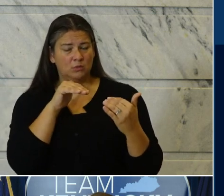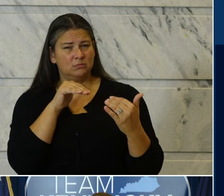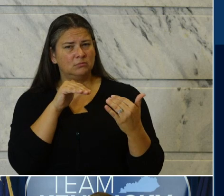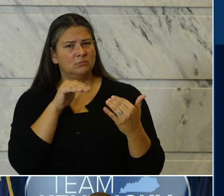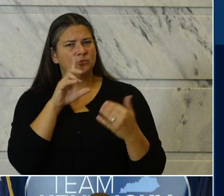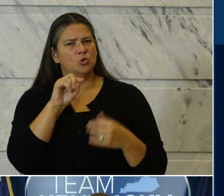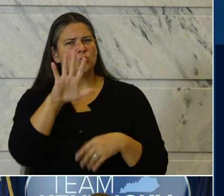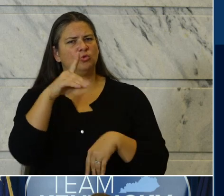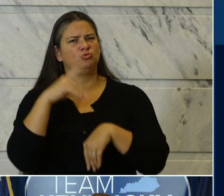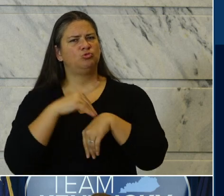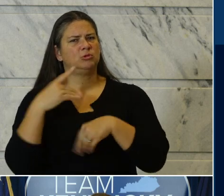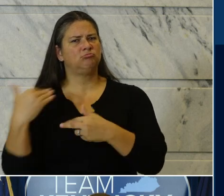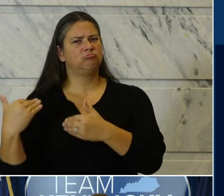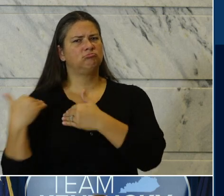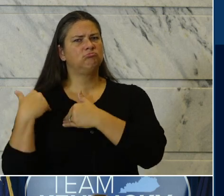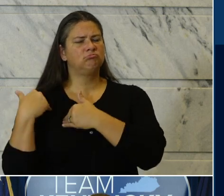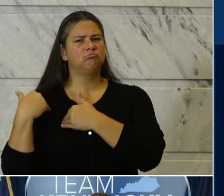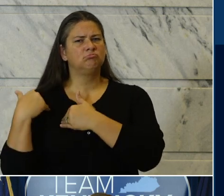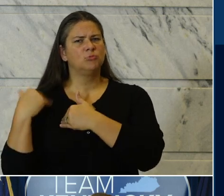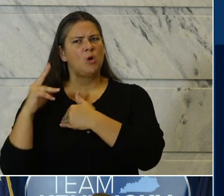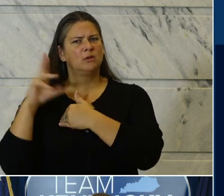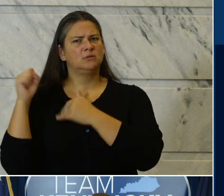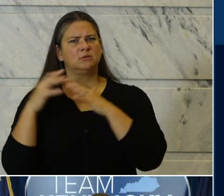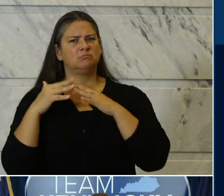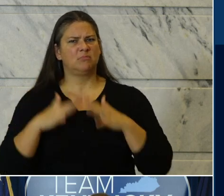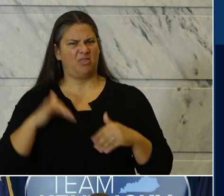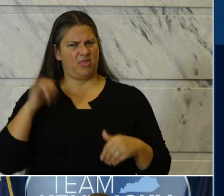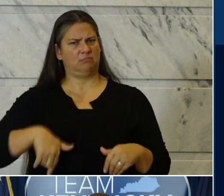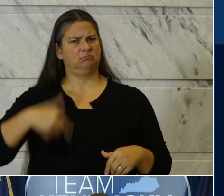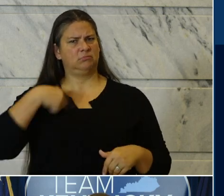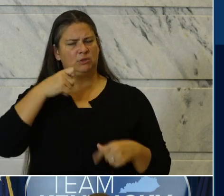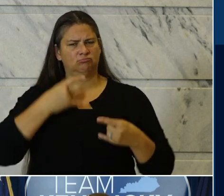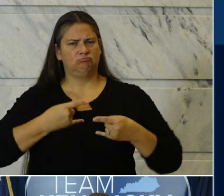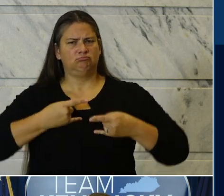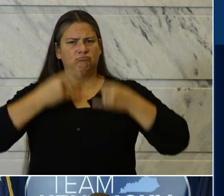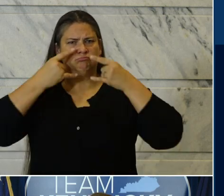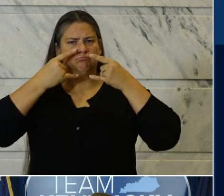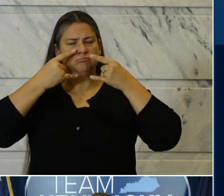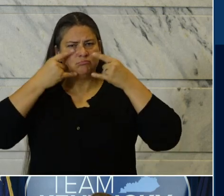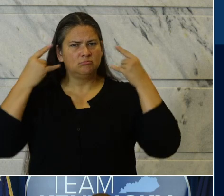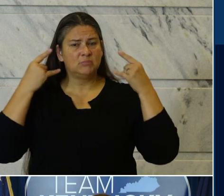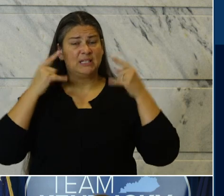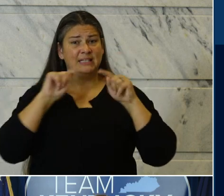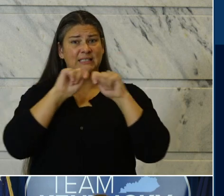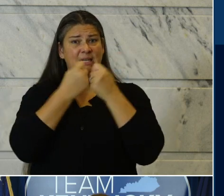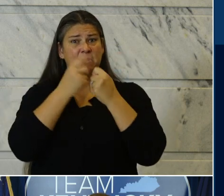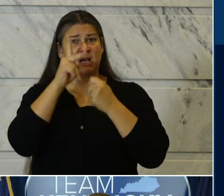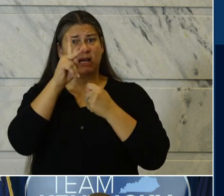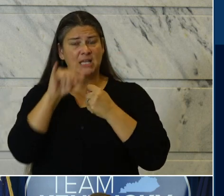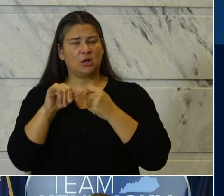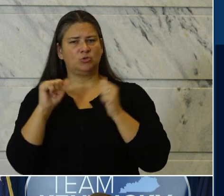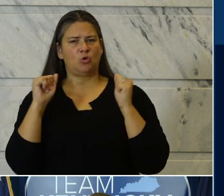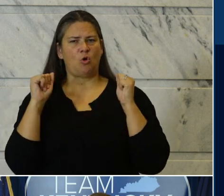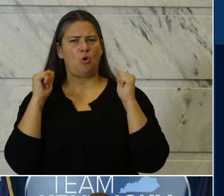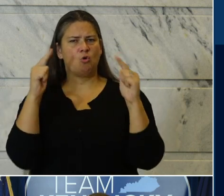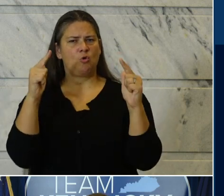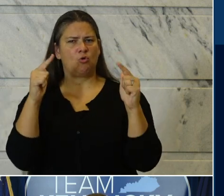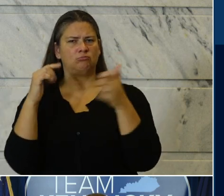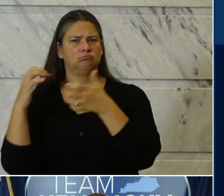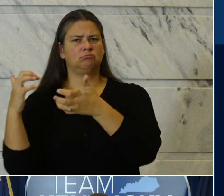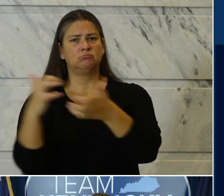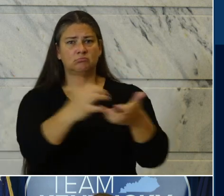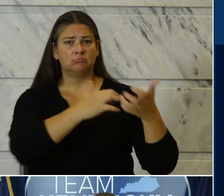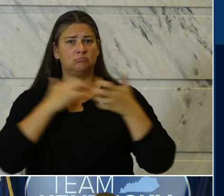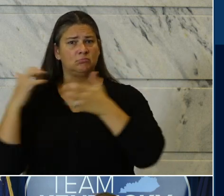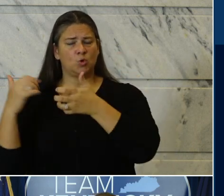patriotic duty. We need you to do it. Team Kentucky is about all of us, everybody doing their part, knowing that